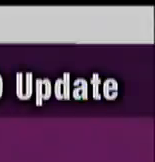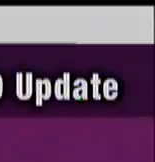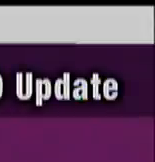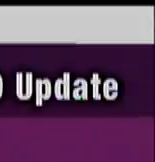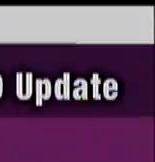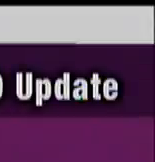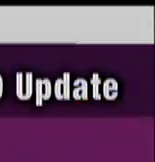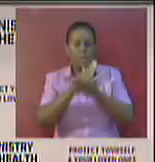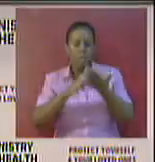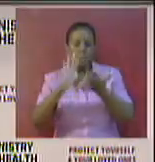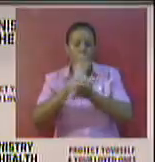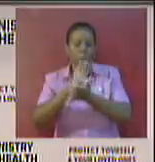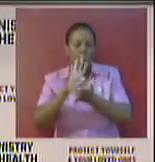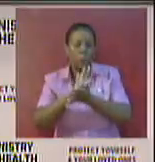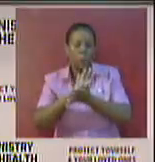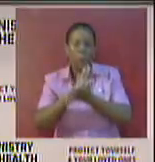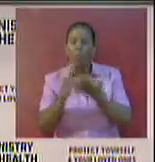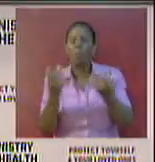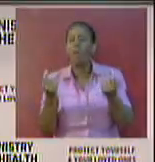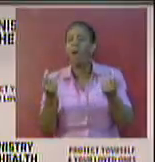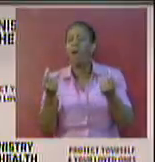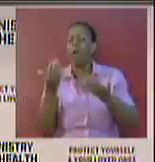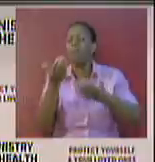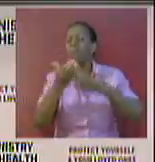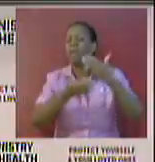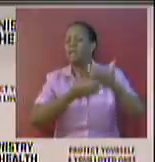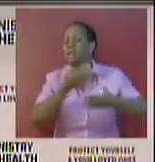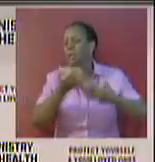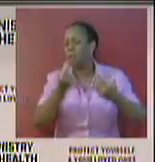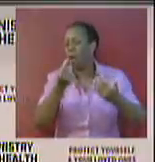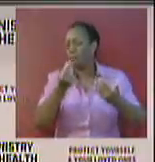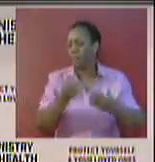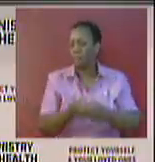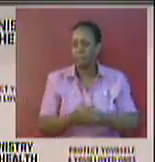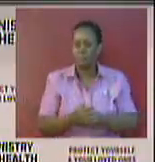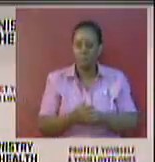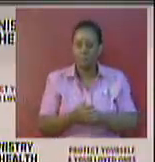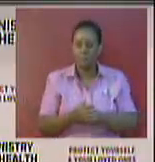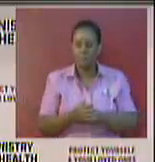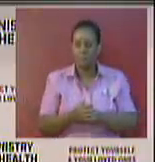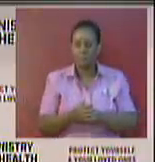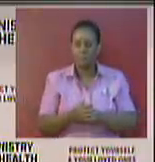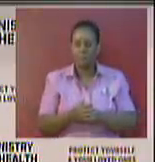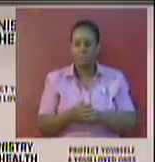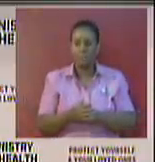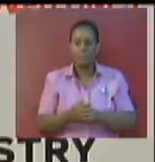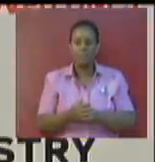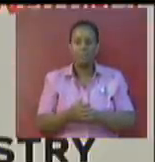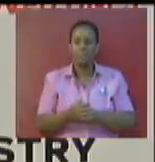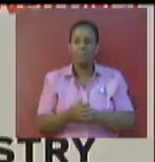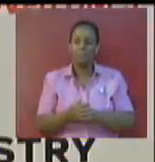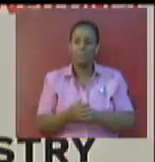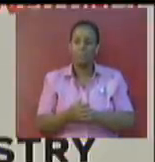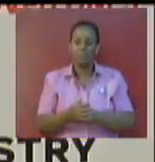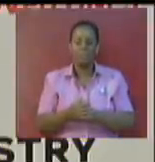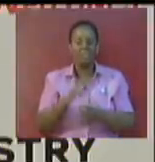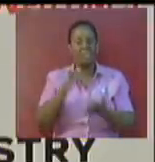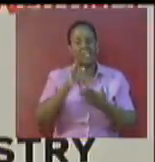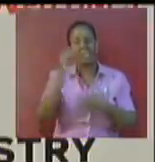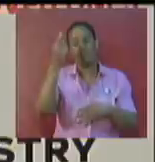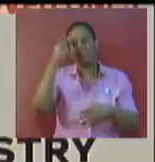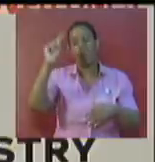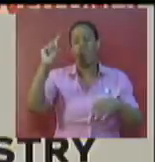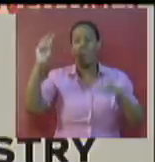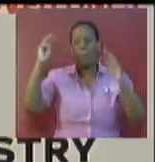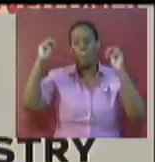be? Okay, so that process is under the remit of the Ministry of Education. So they